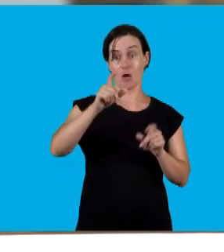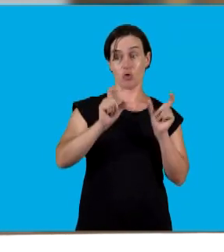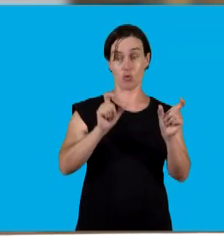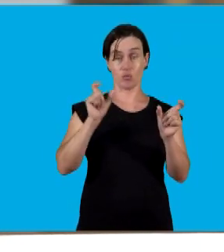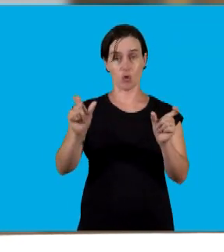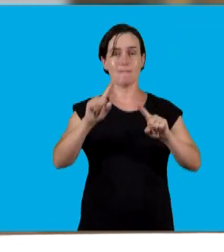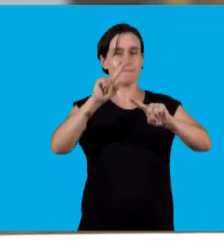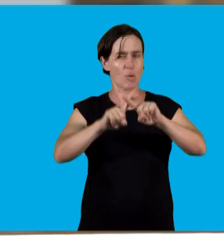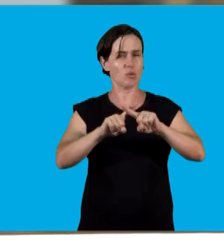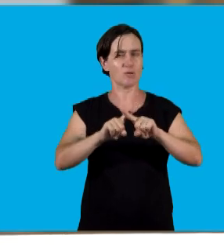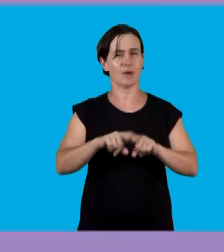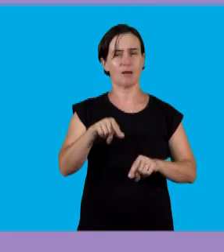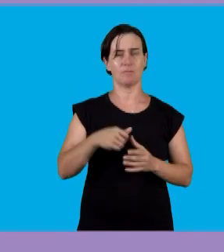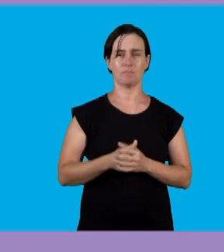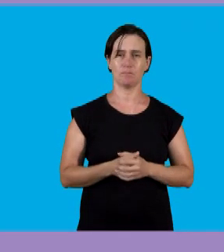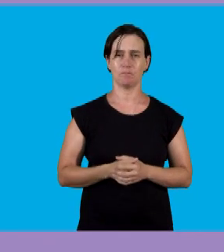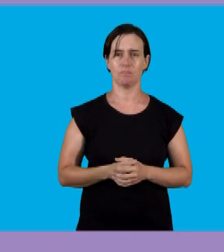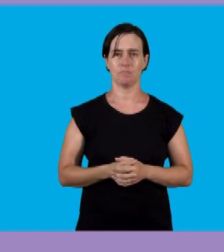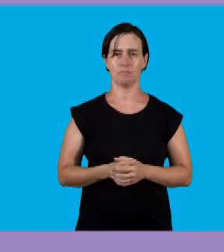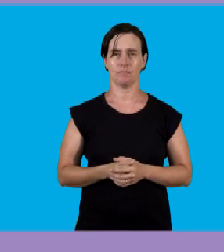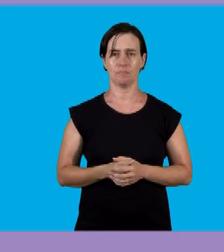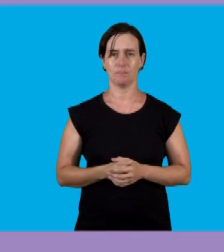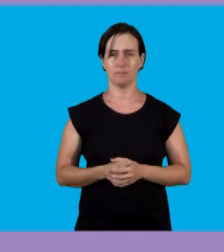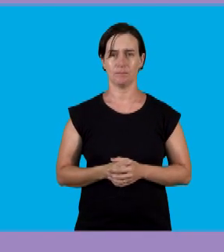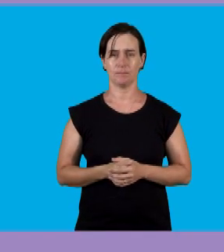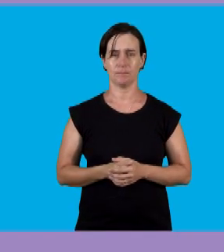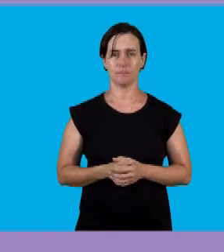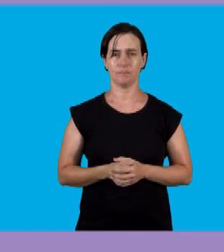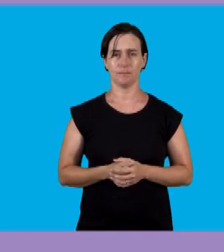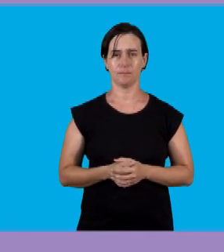see how we are going to work with that.